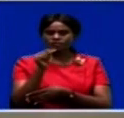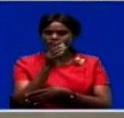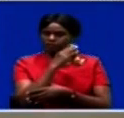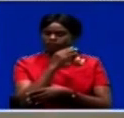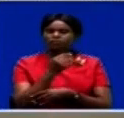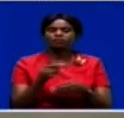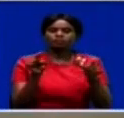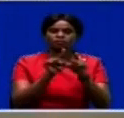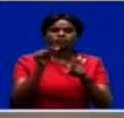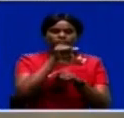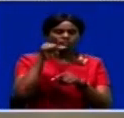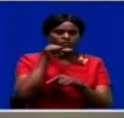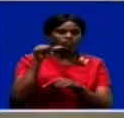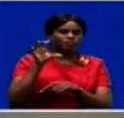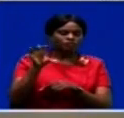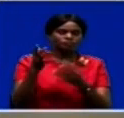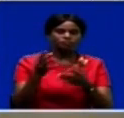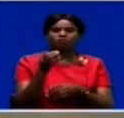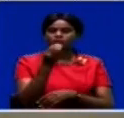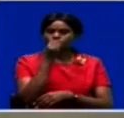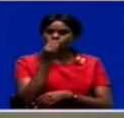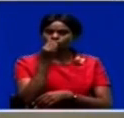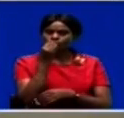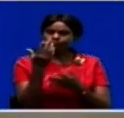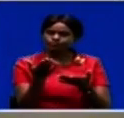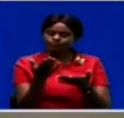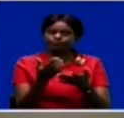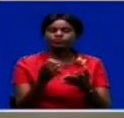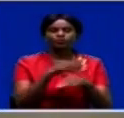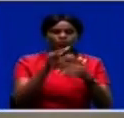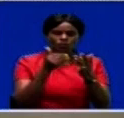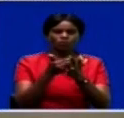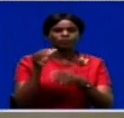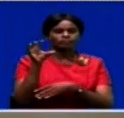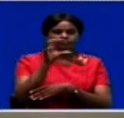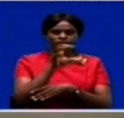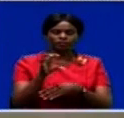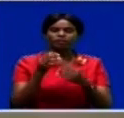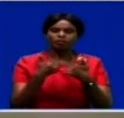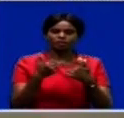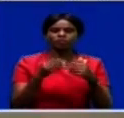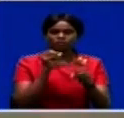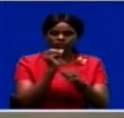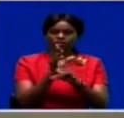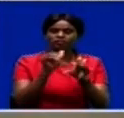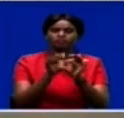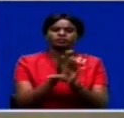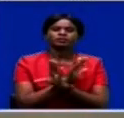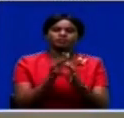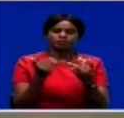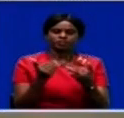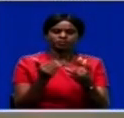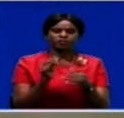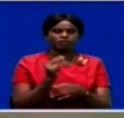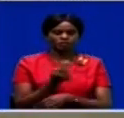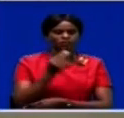the agriculture sector, the food sector, which are important sectors also for Zambia. We have